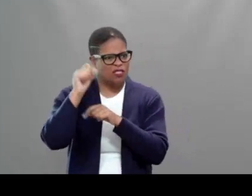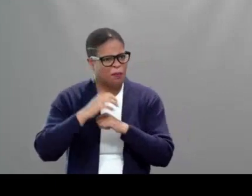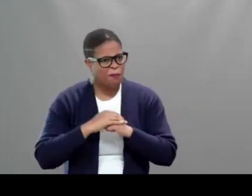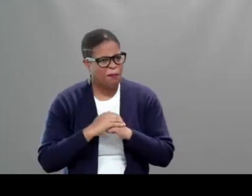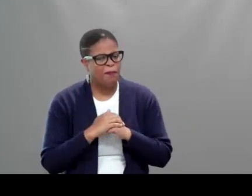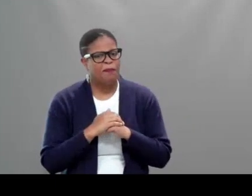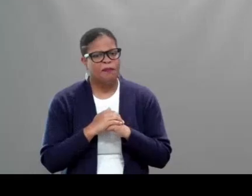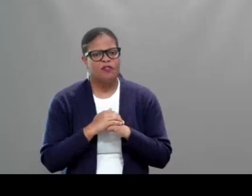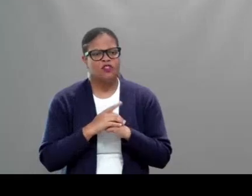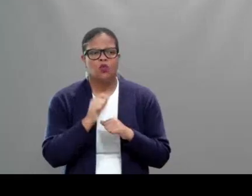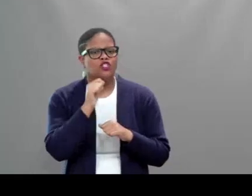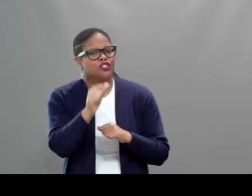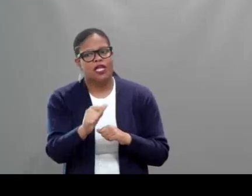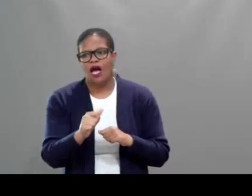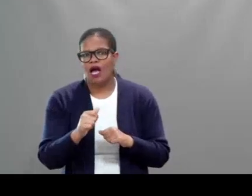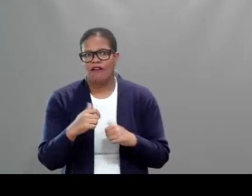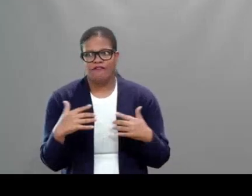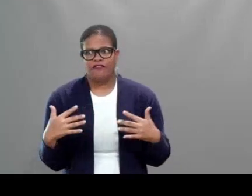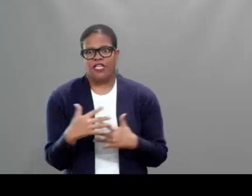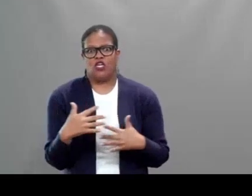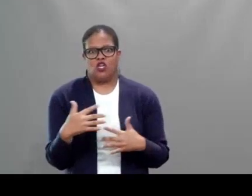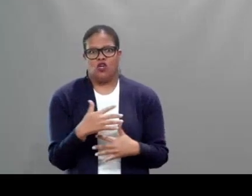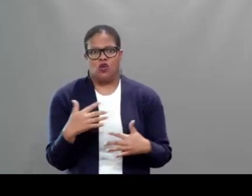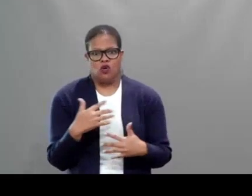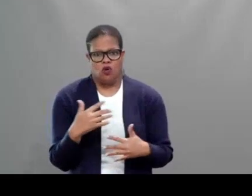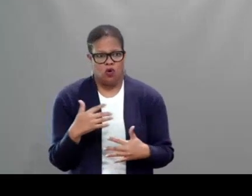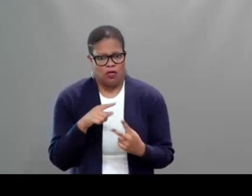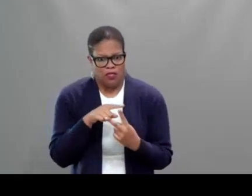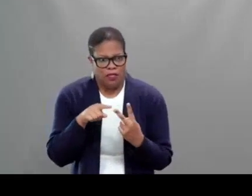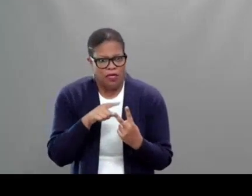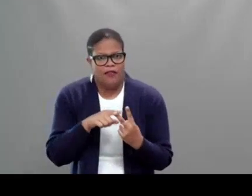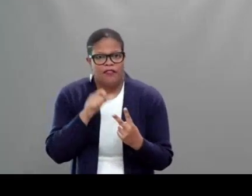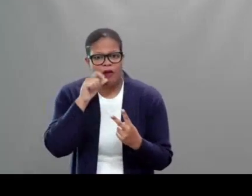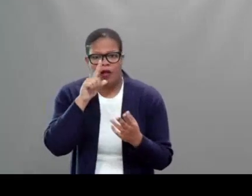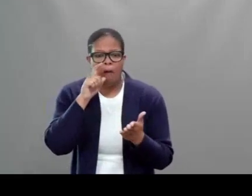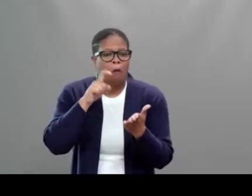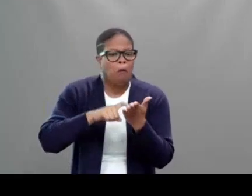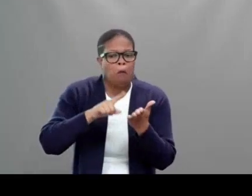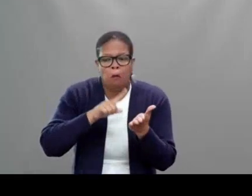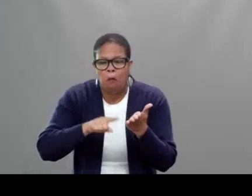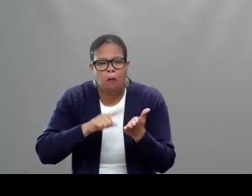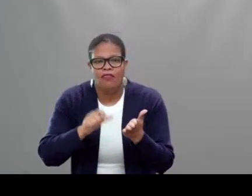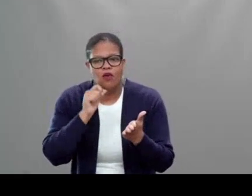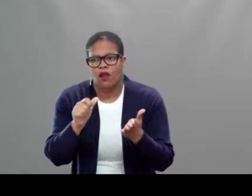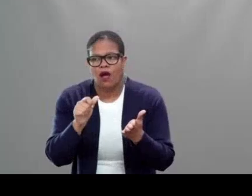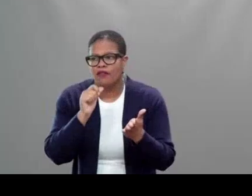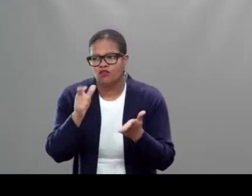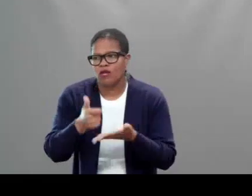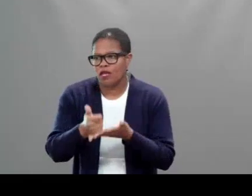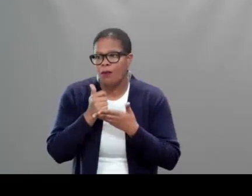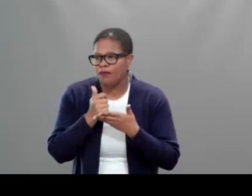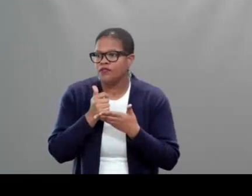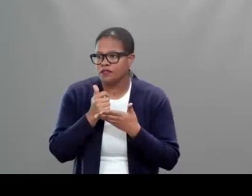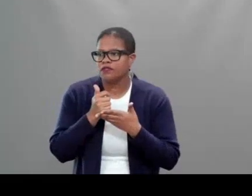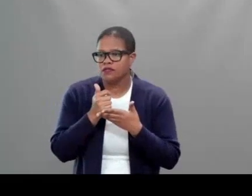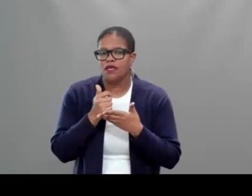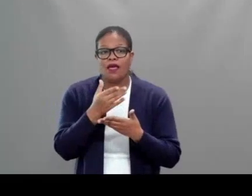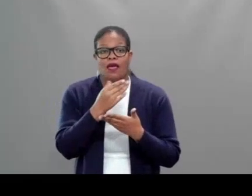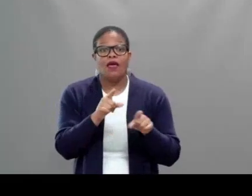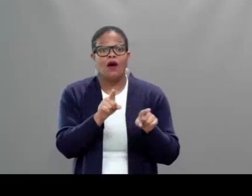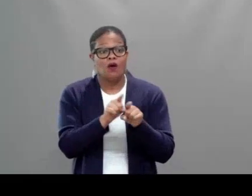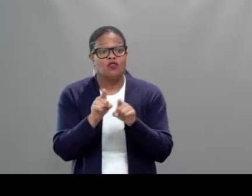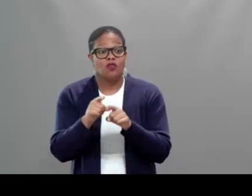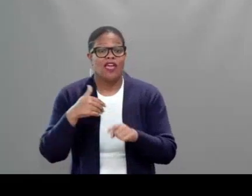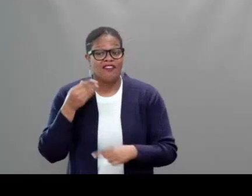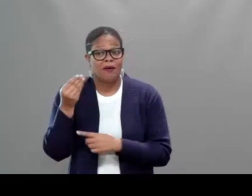are not to fear the collaboratory. They're not snooping, they're trying to help us. Yes. And they also